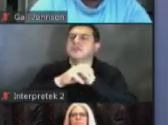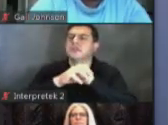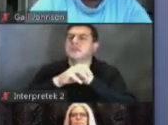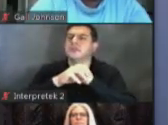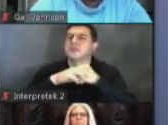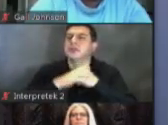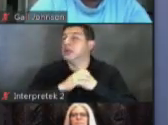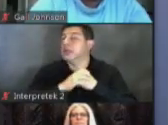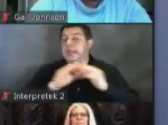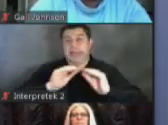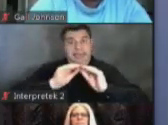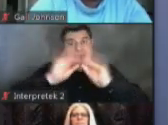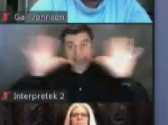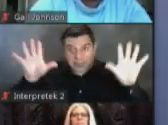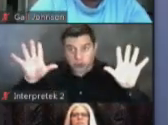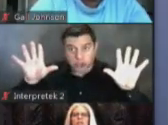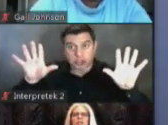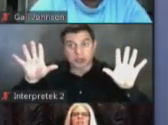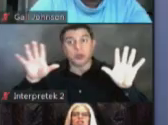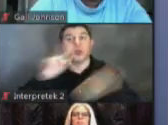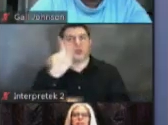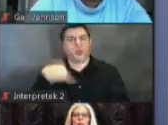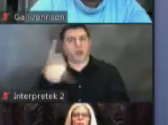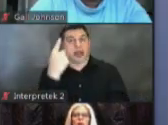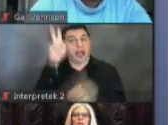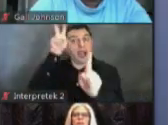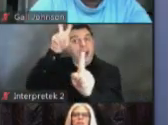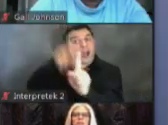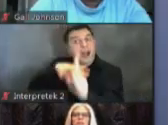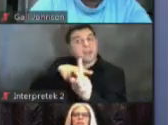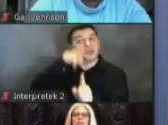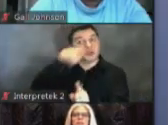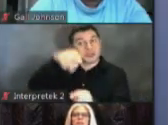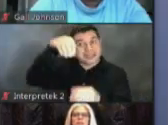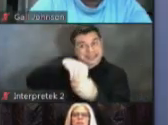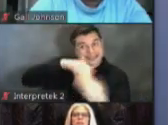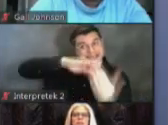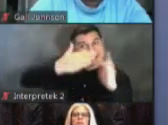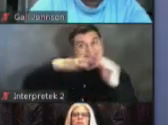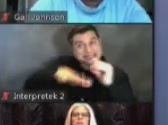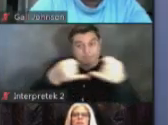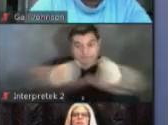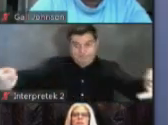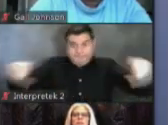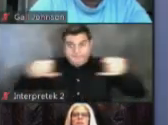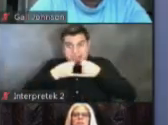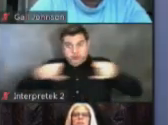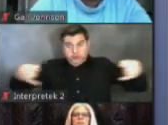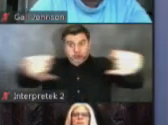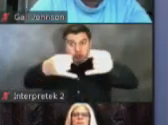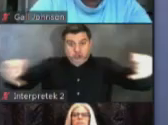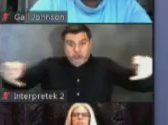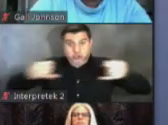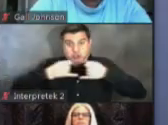something that would be only applicable within the boundaries of the city. And as the commission is aware, we have been